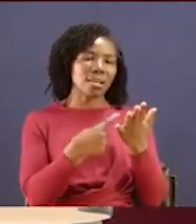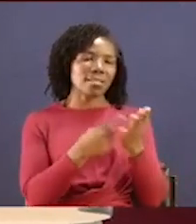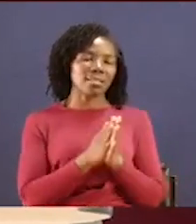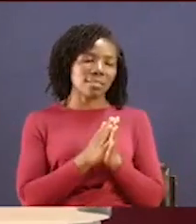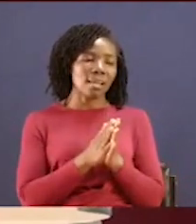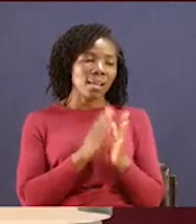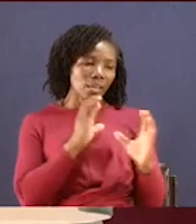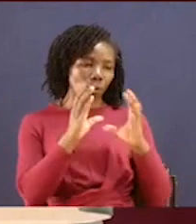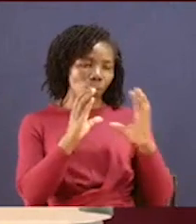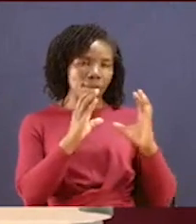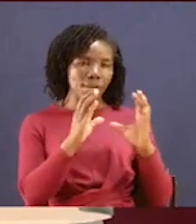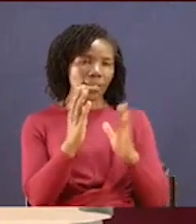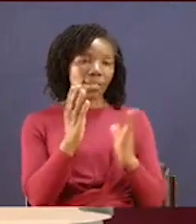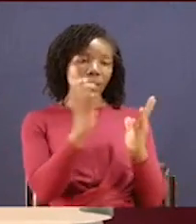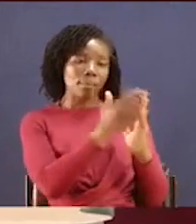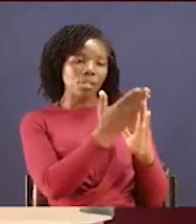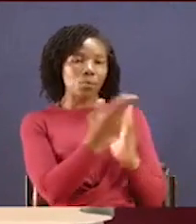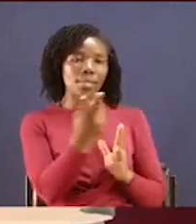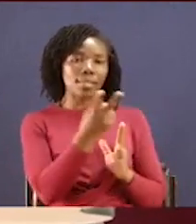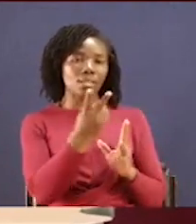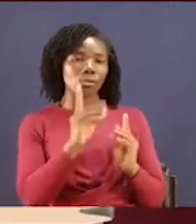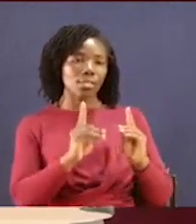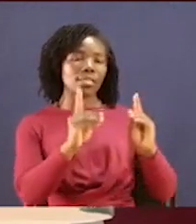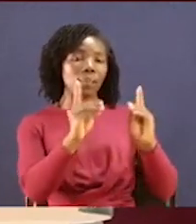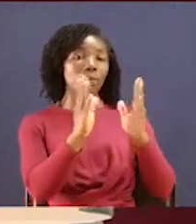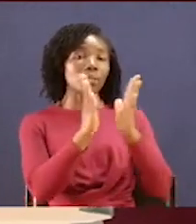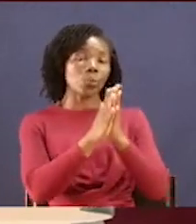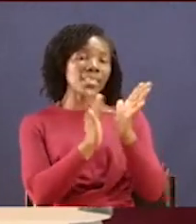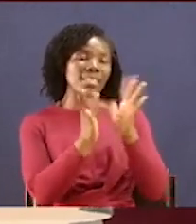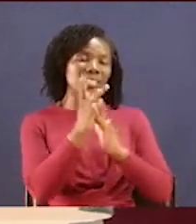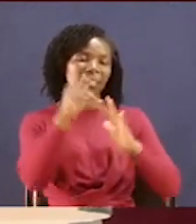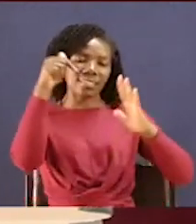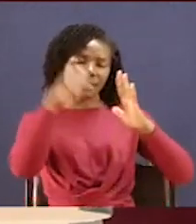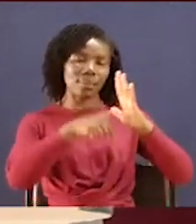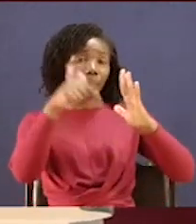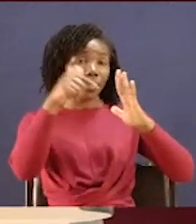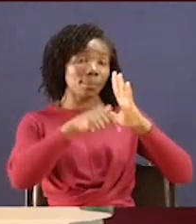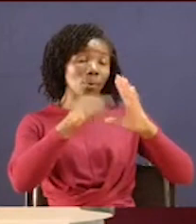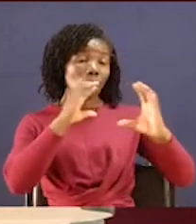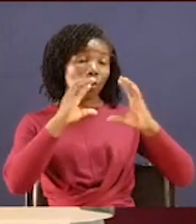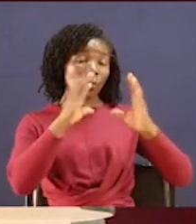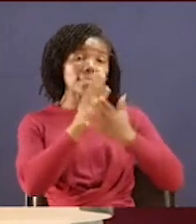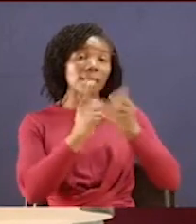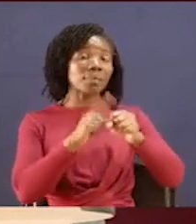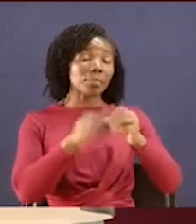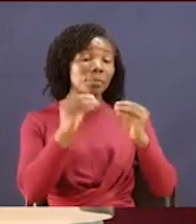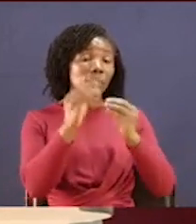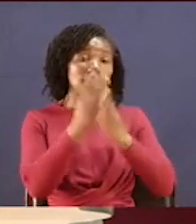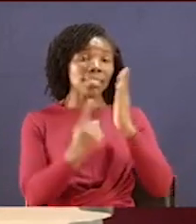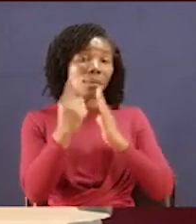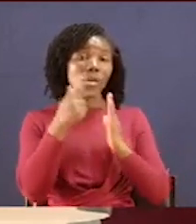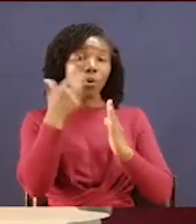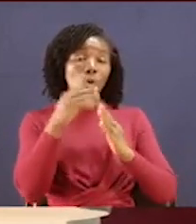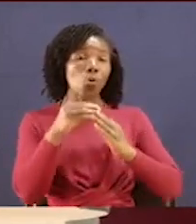a conversation that's actually happening that is very deep. It's a very deep, and sometimes you meet somebody who takes you